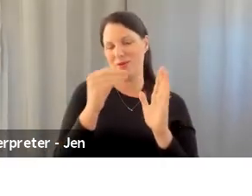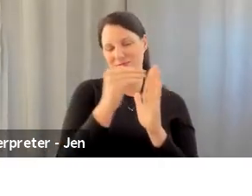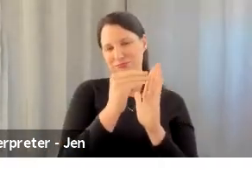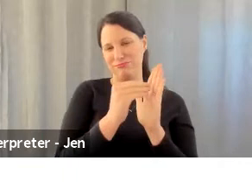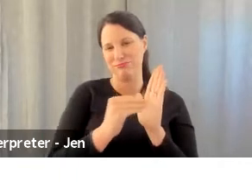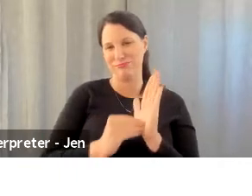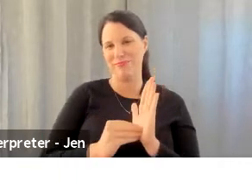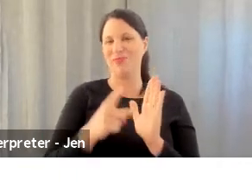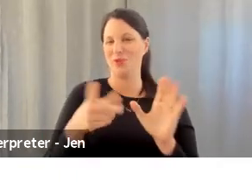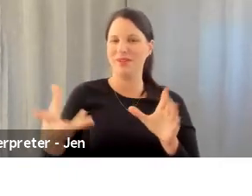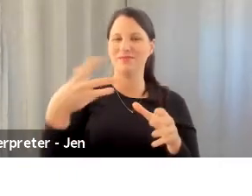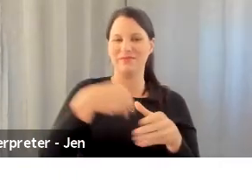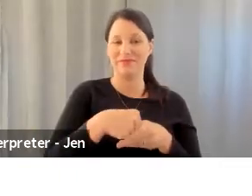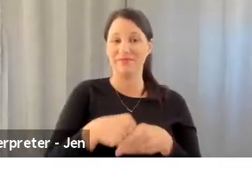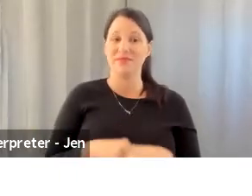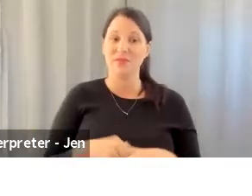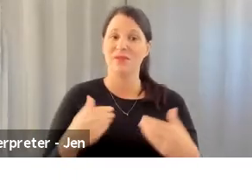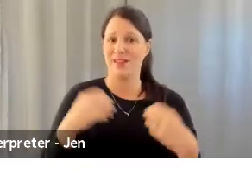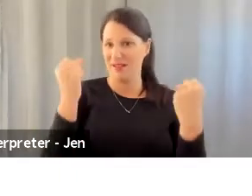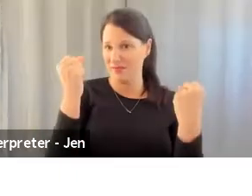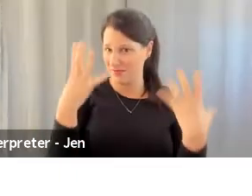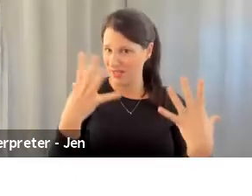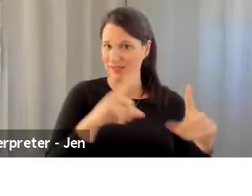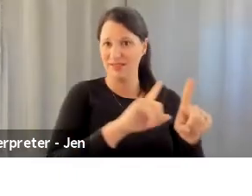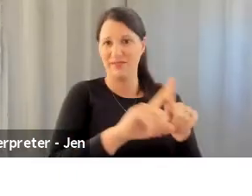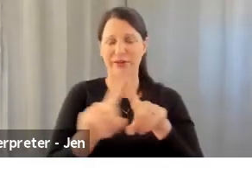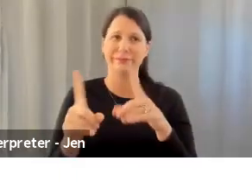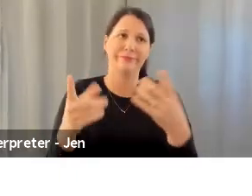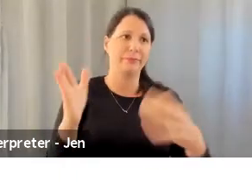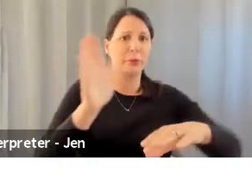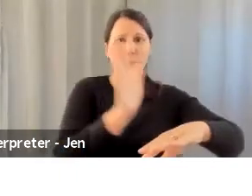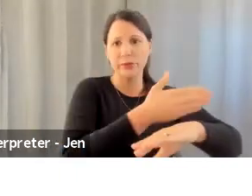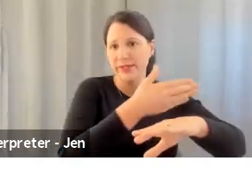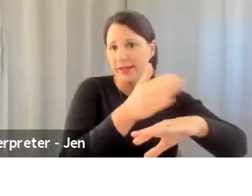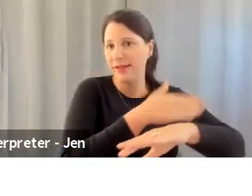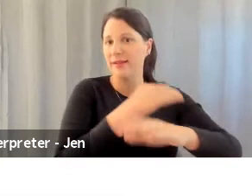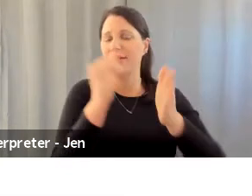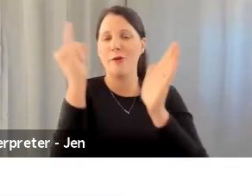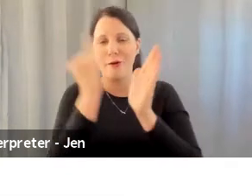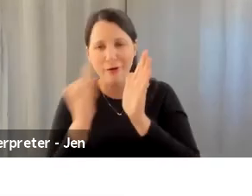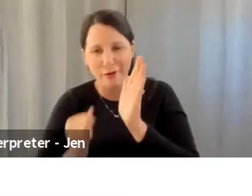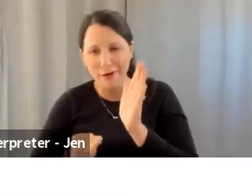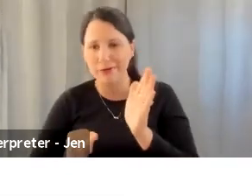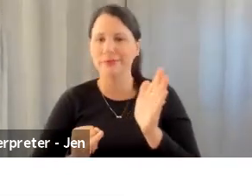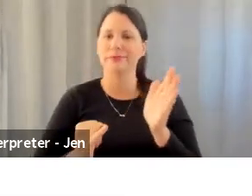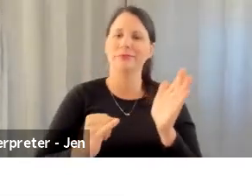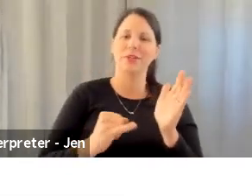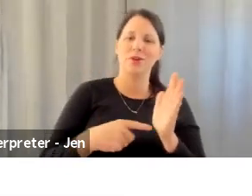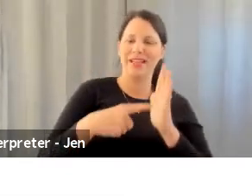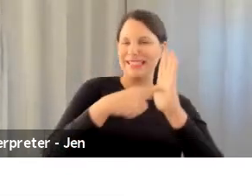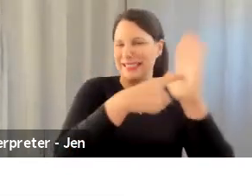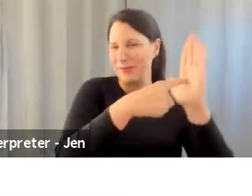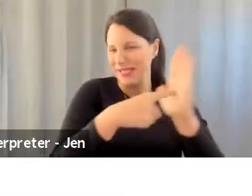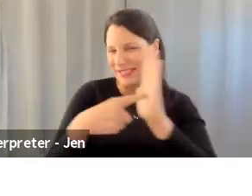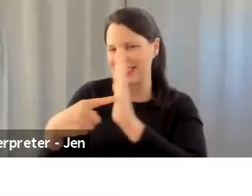So we're going to have a lot of things going on, a lot of music and art happening, online exhibits,